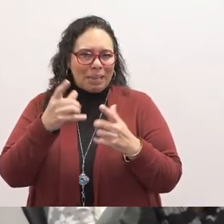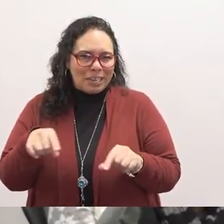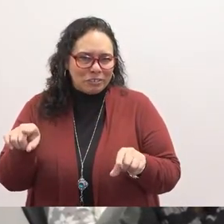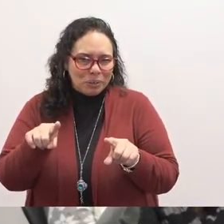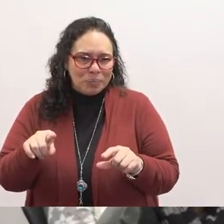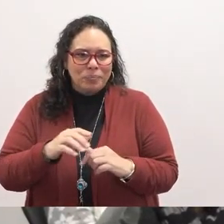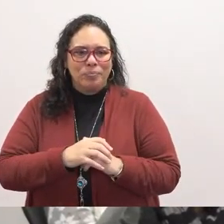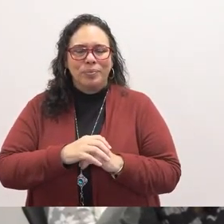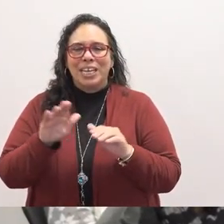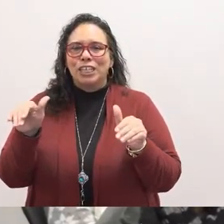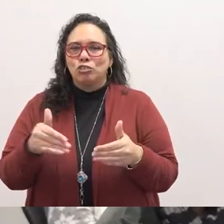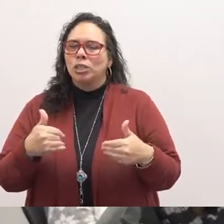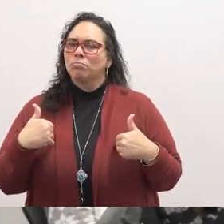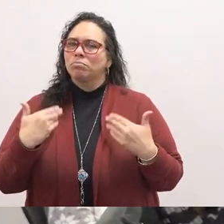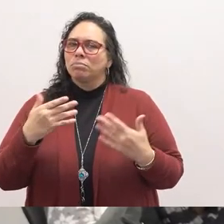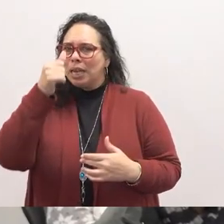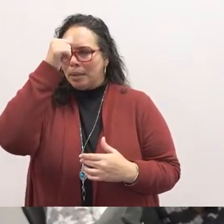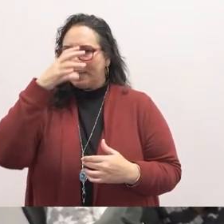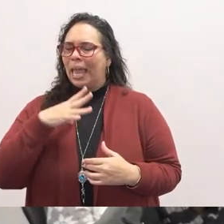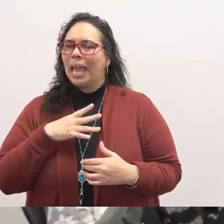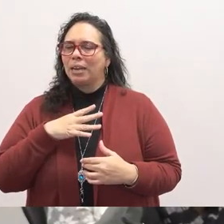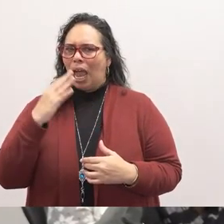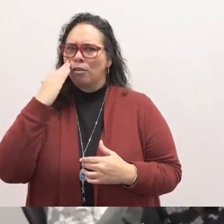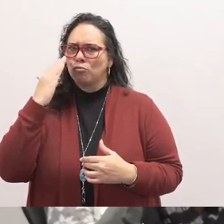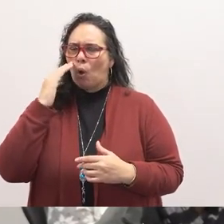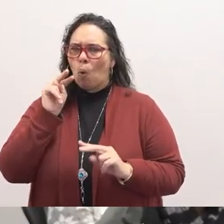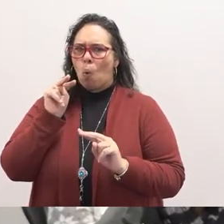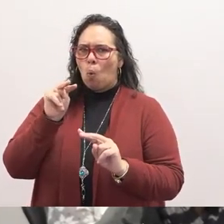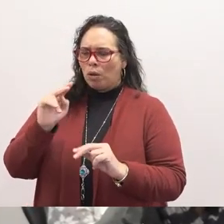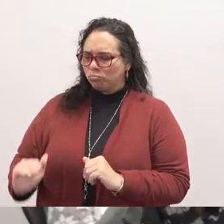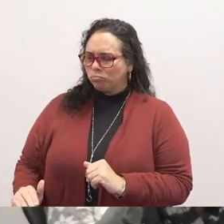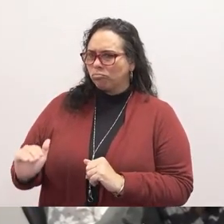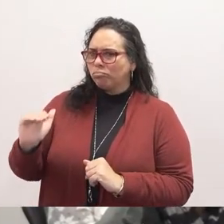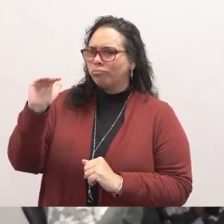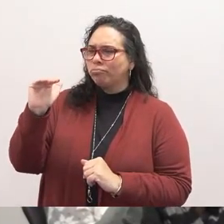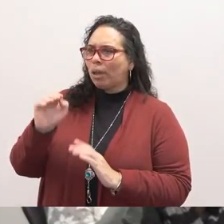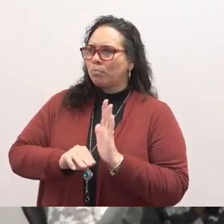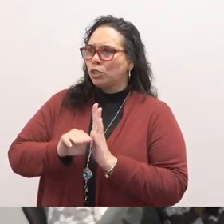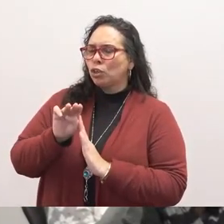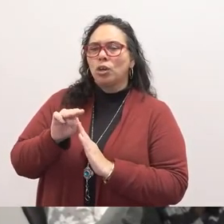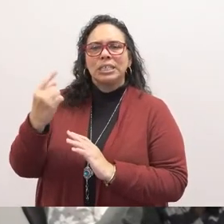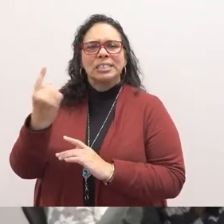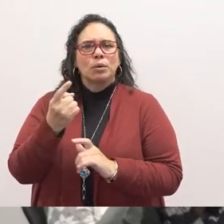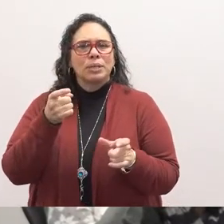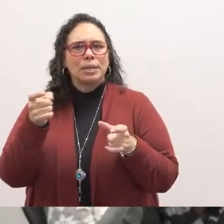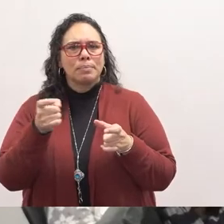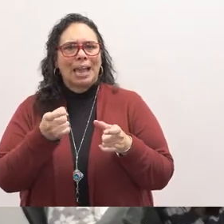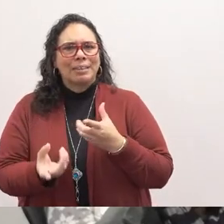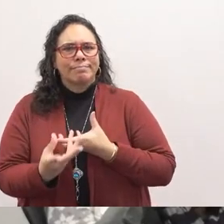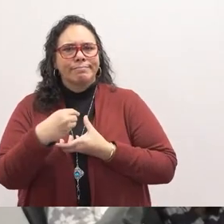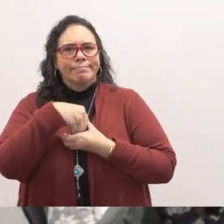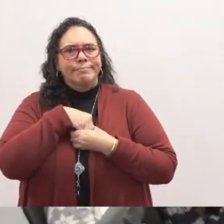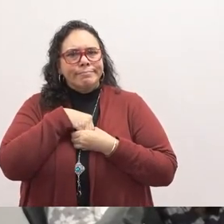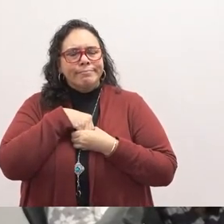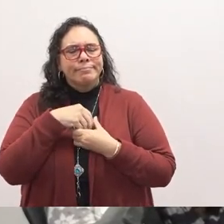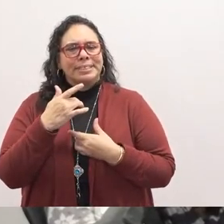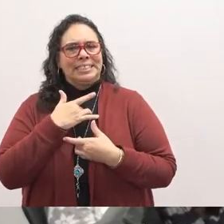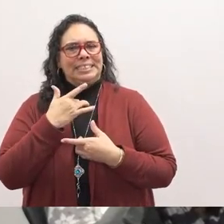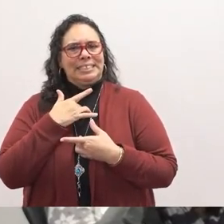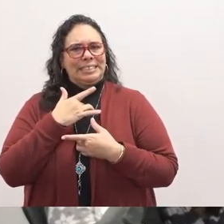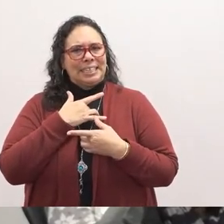and to introduce a young man I have known and watched grow and mature into someone who has managed to internalize a sense of